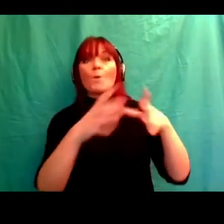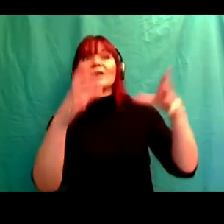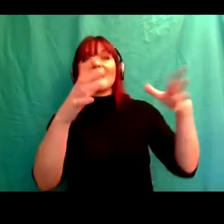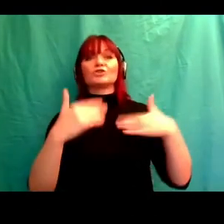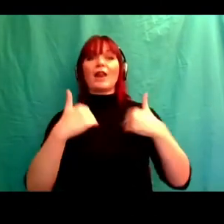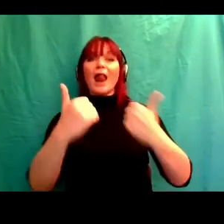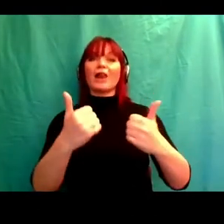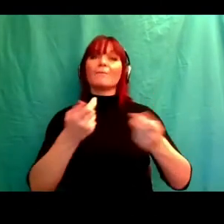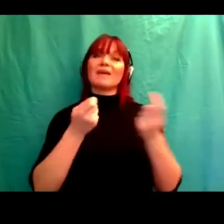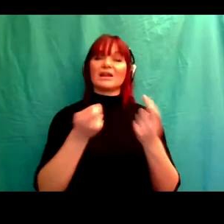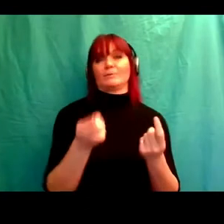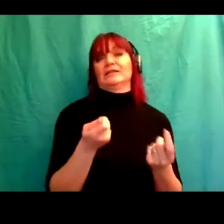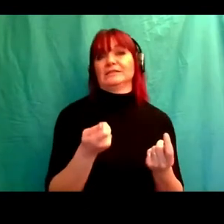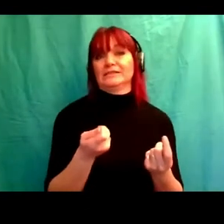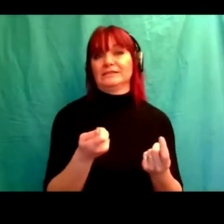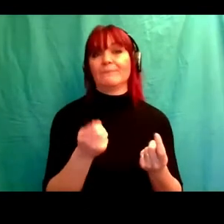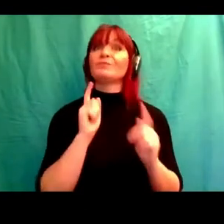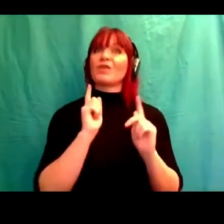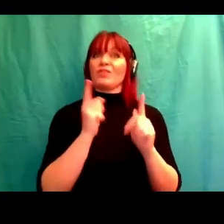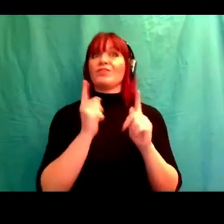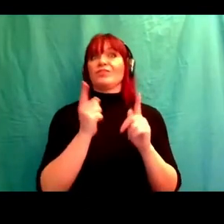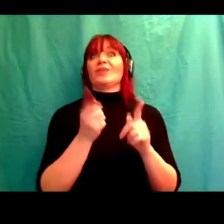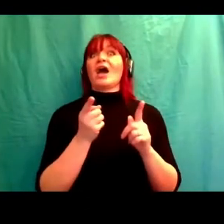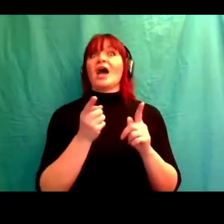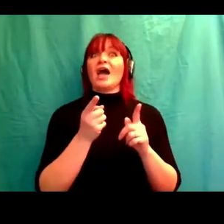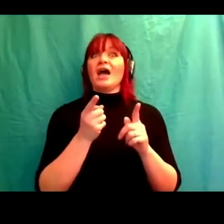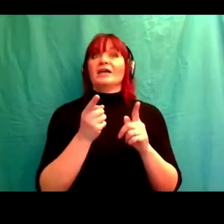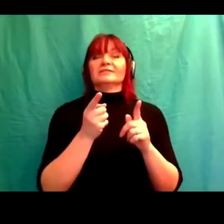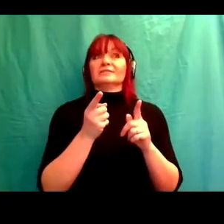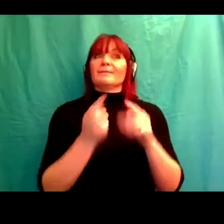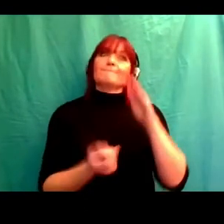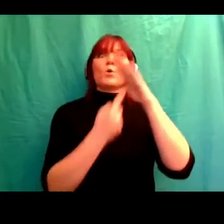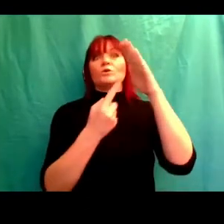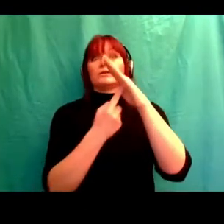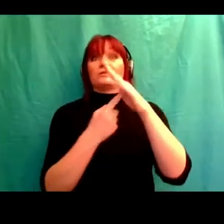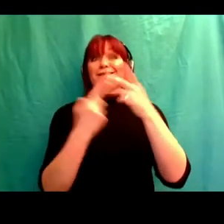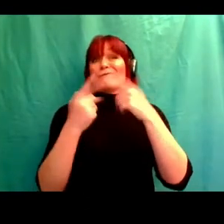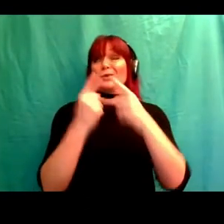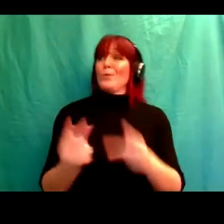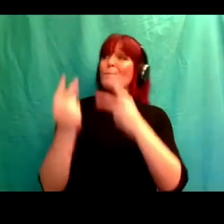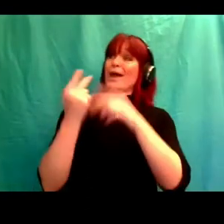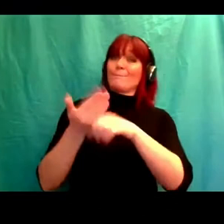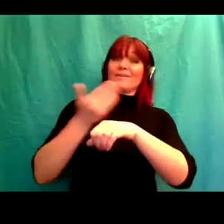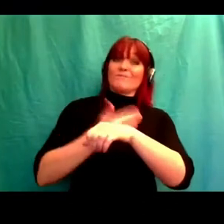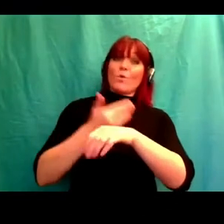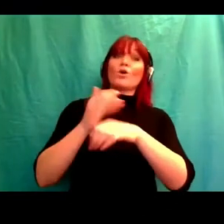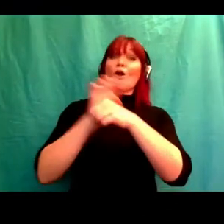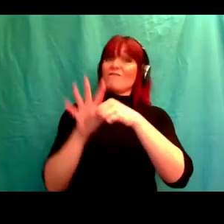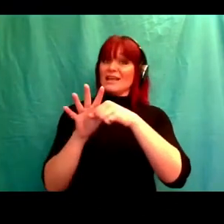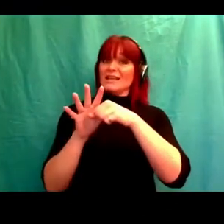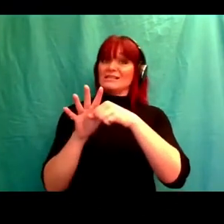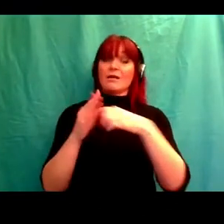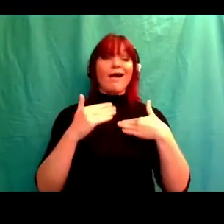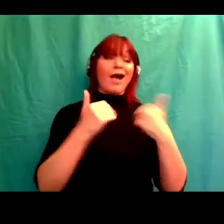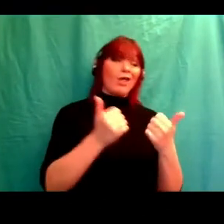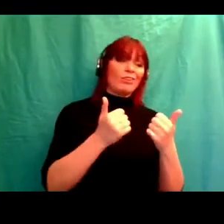thing that will really change stuff. I think if COVID has taught us anything, it's that health and the economy are intrinsically